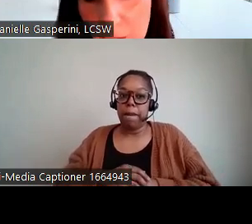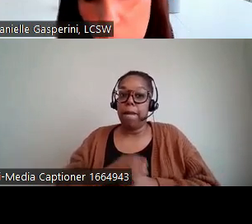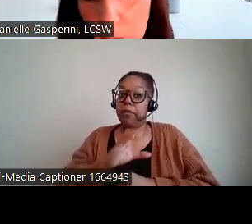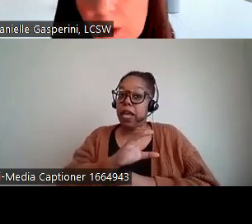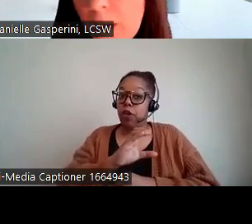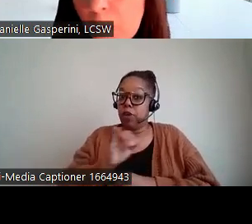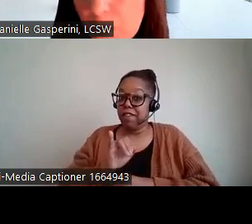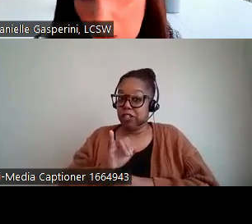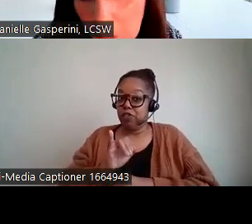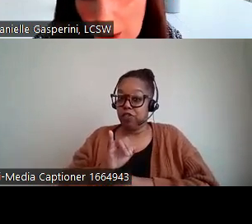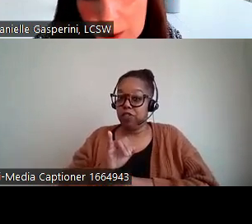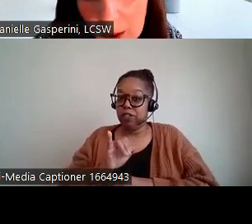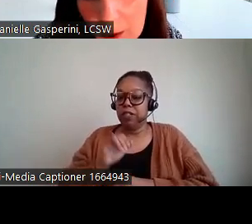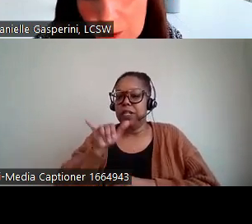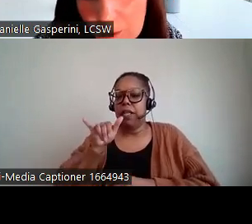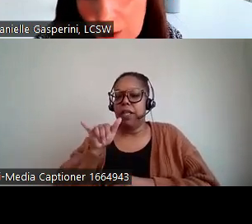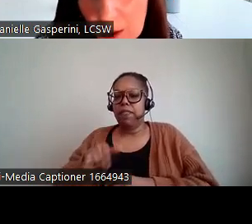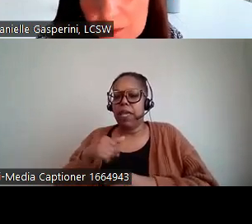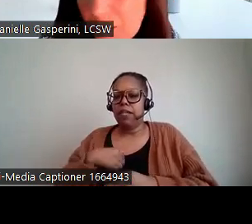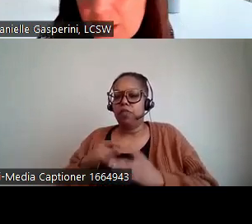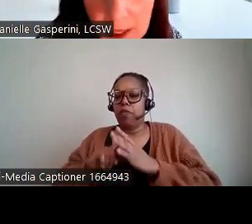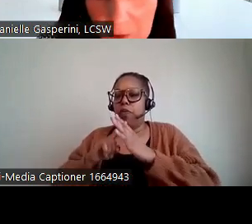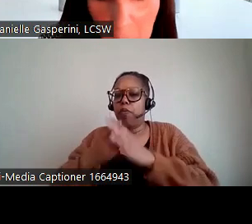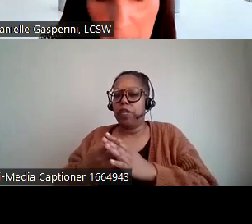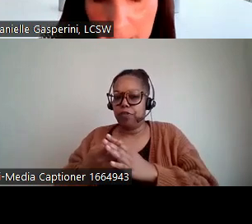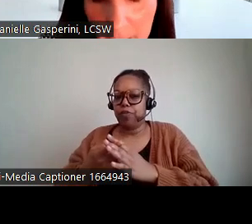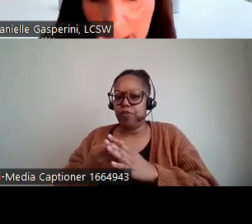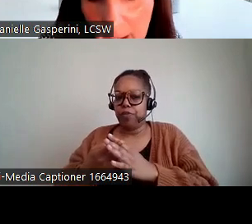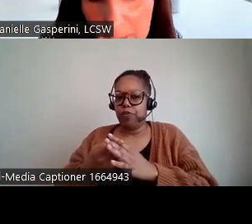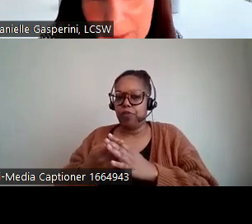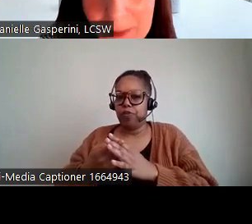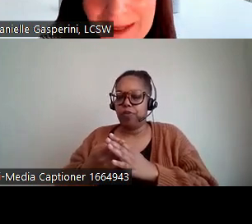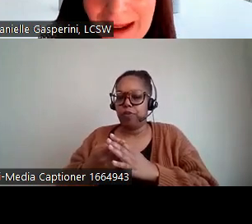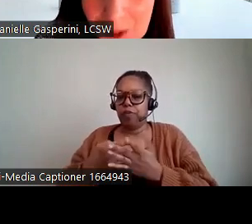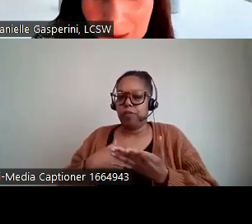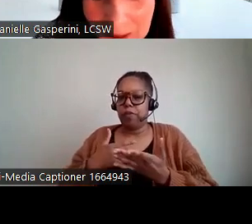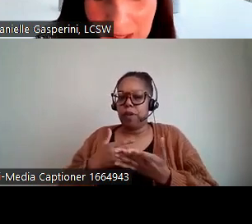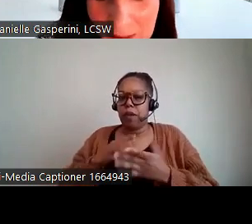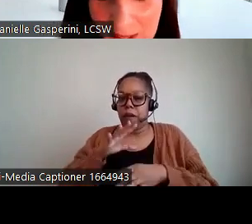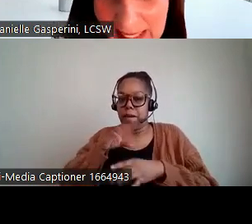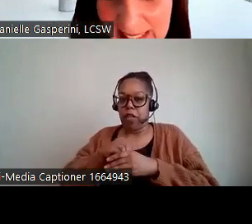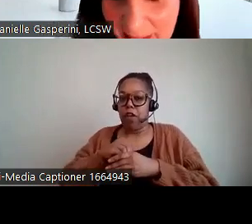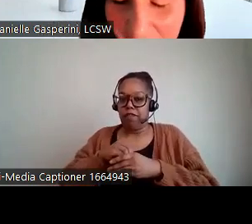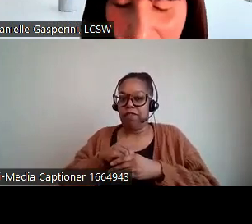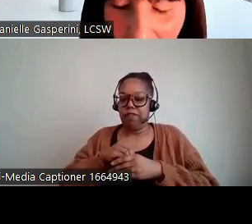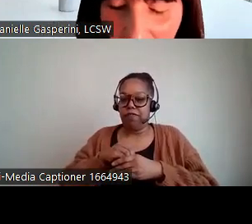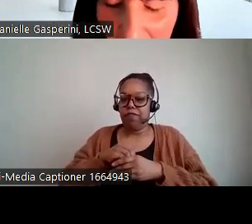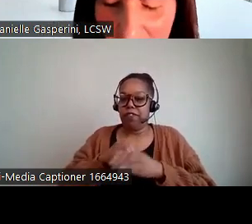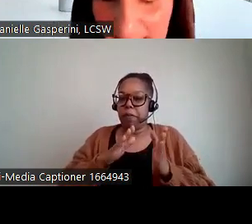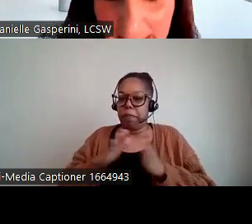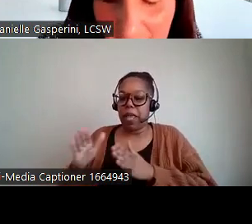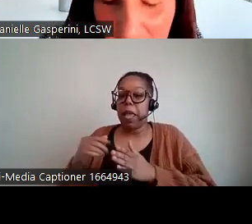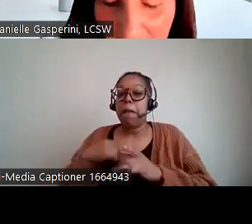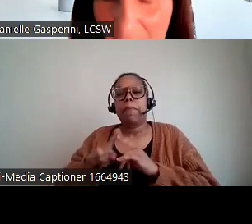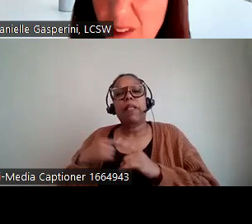interventions weren't an original part of the design of mobile. it actually became this idea